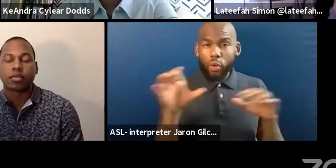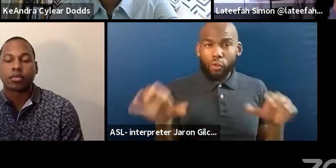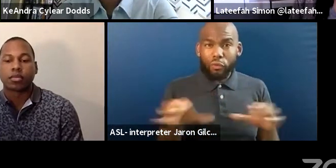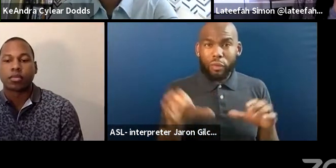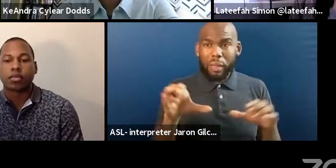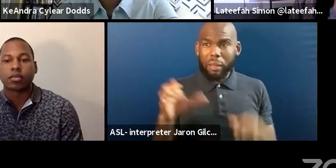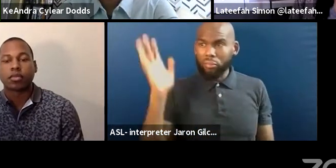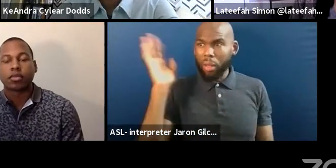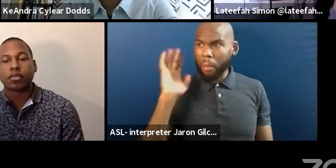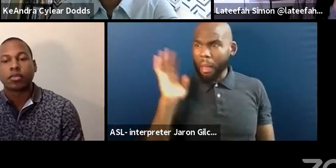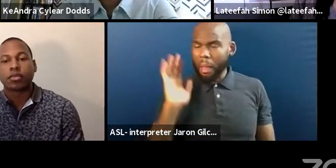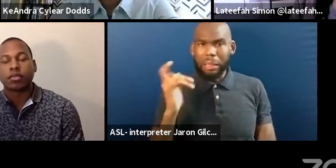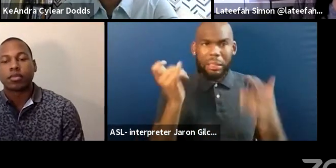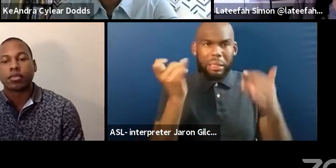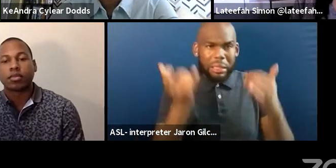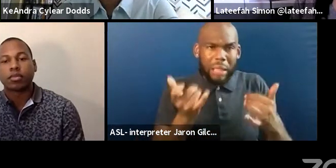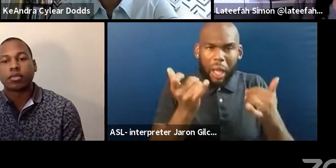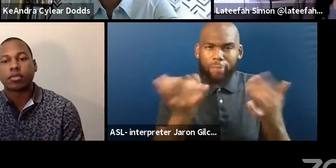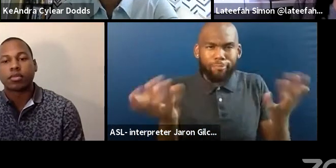past.